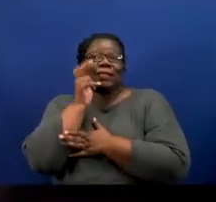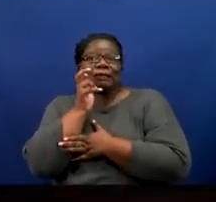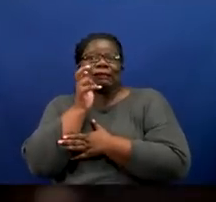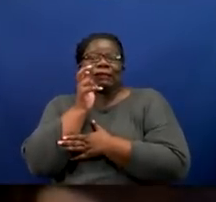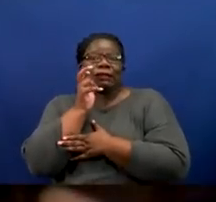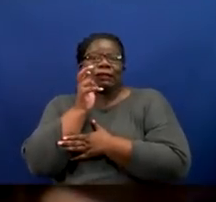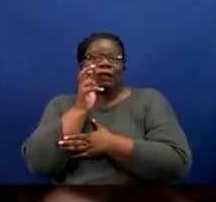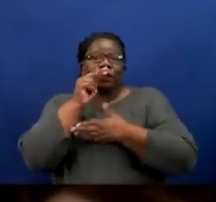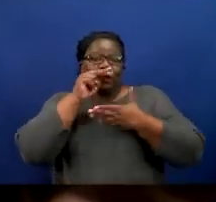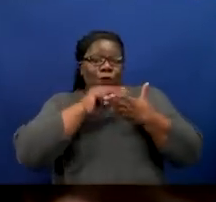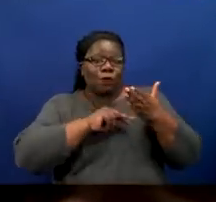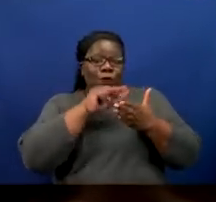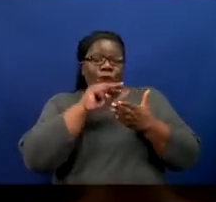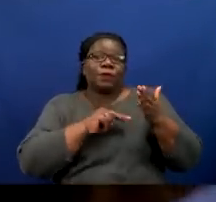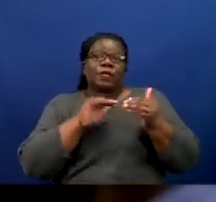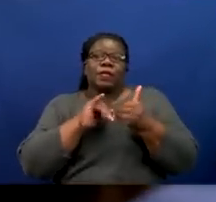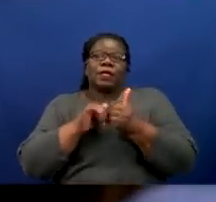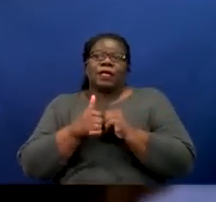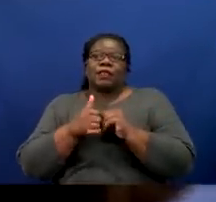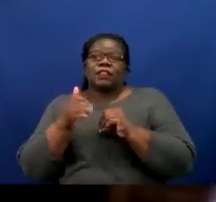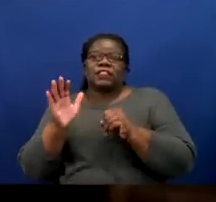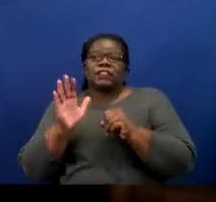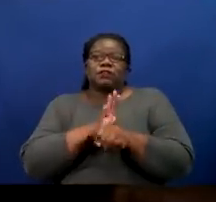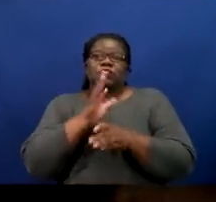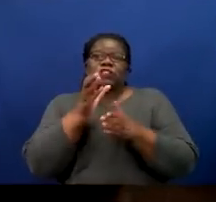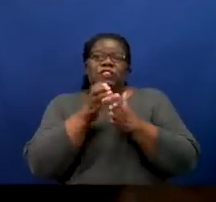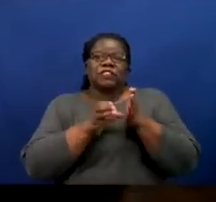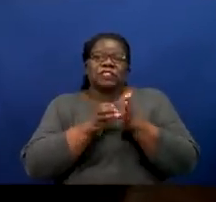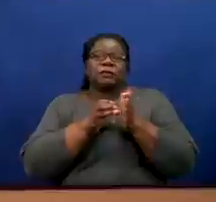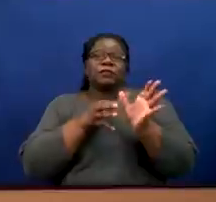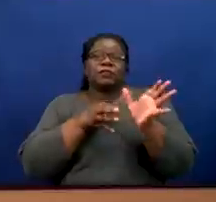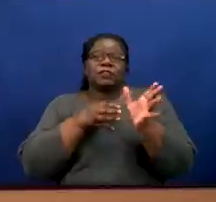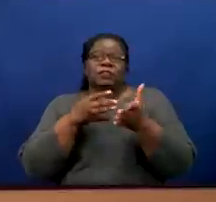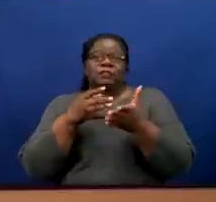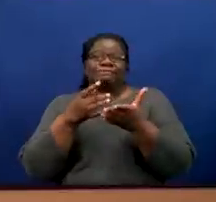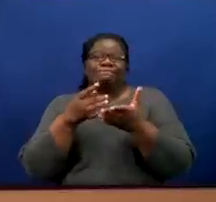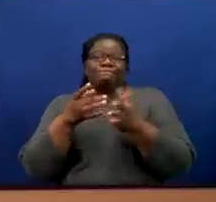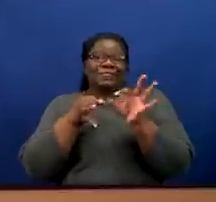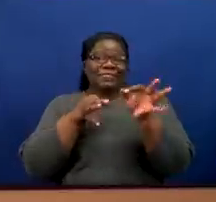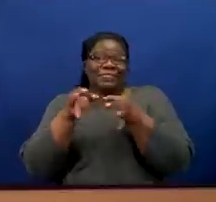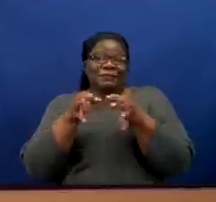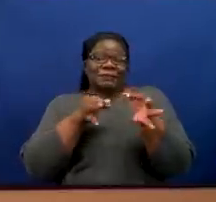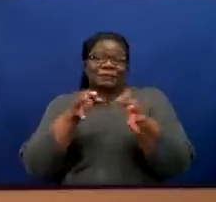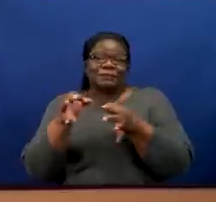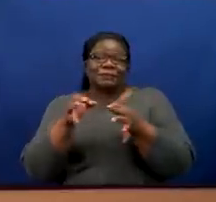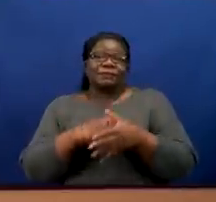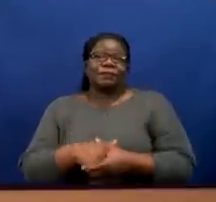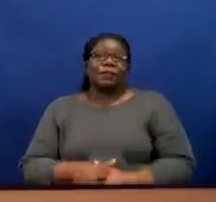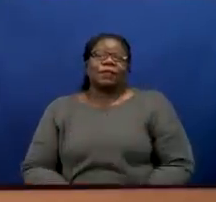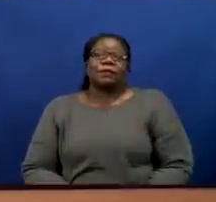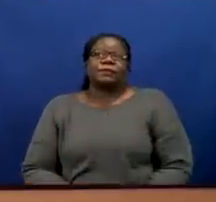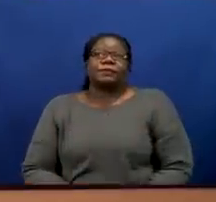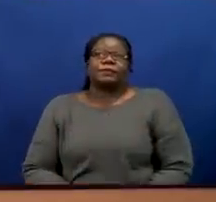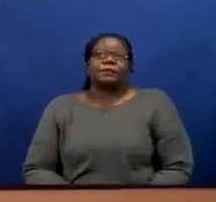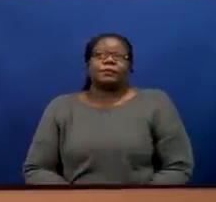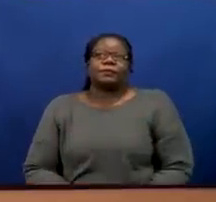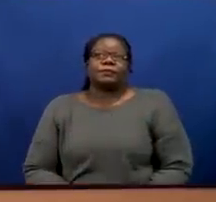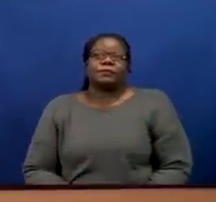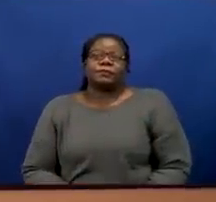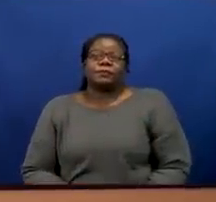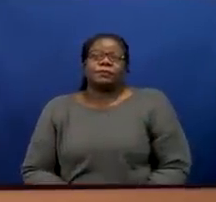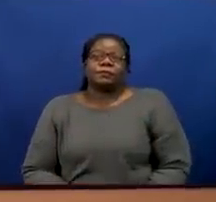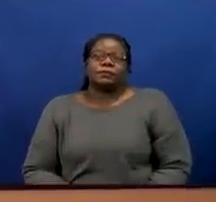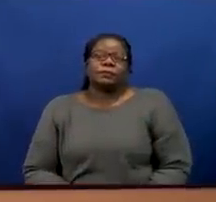or read how this entire chapter unfolds. 2 Chronicles chapter 7, beginning at